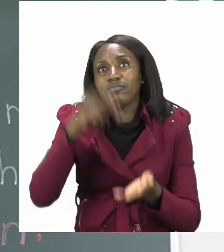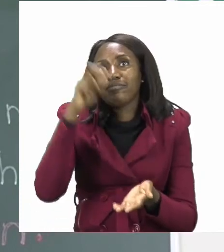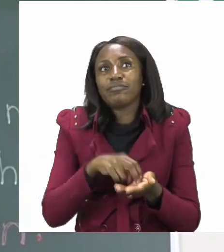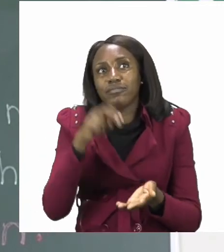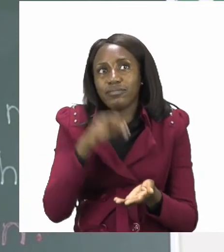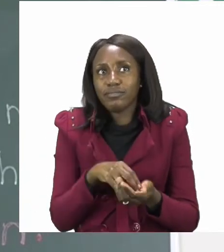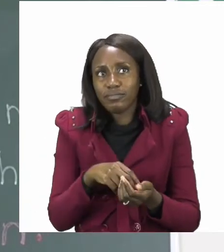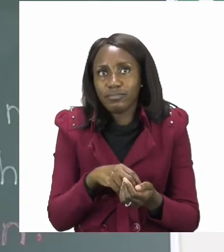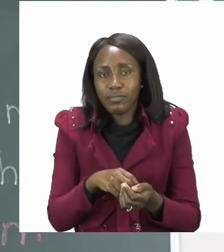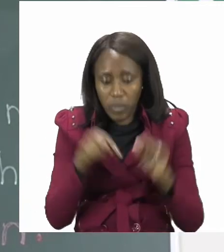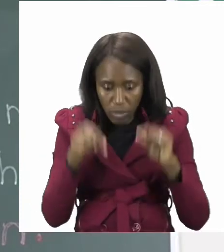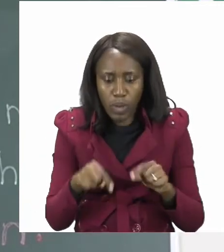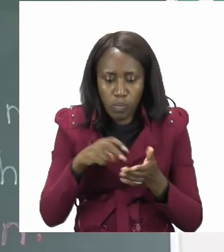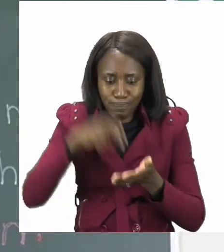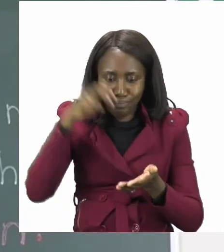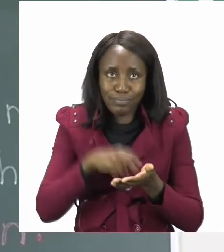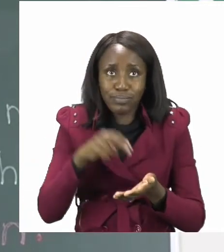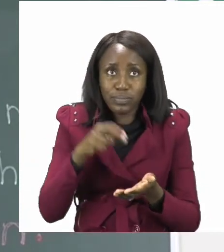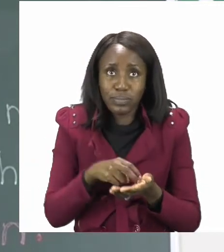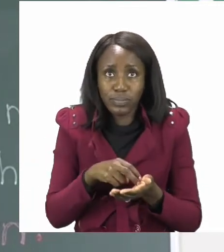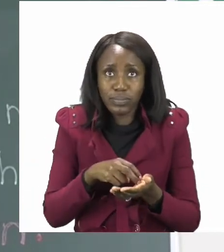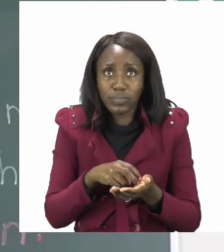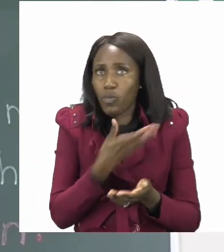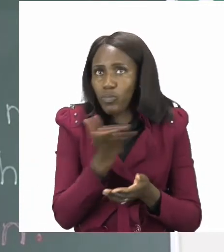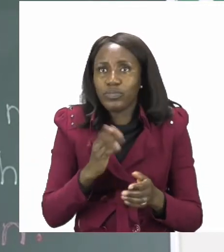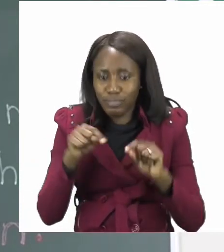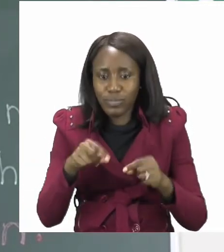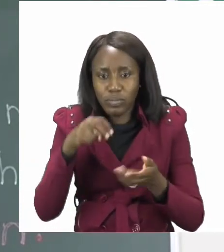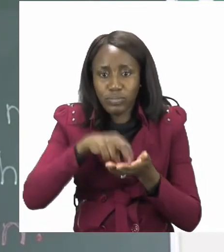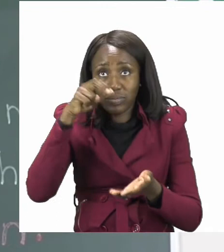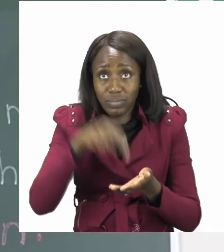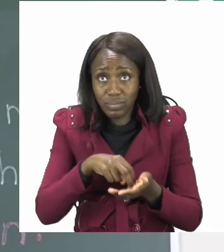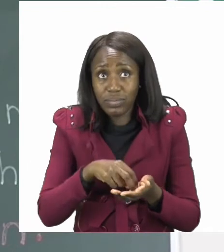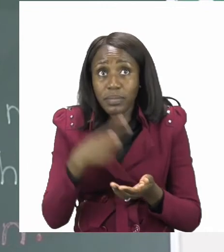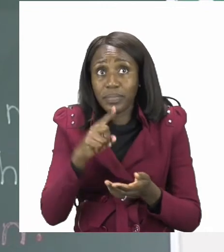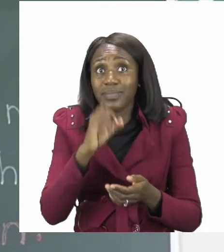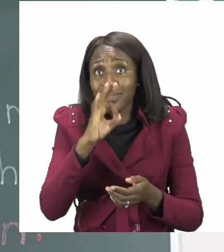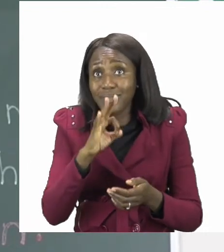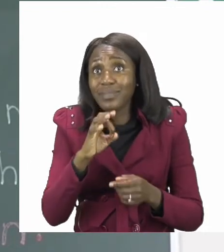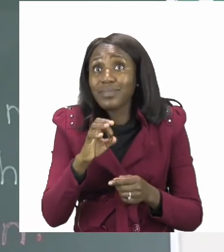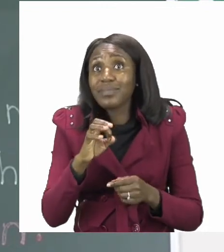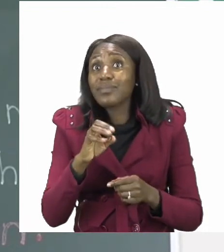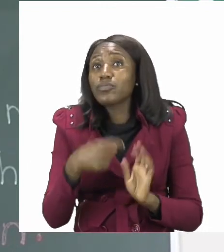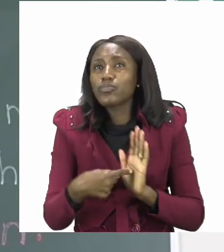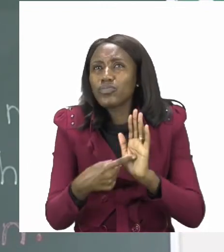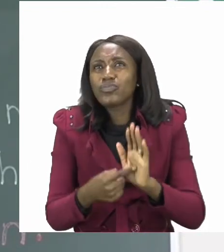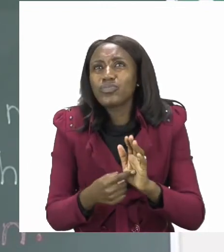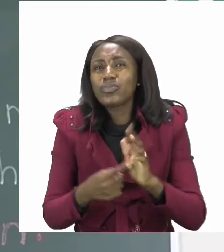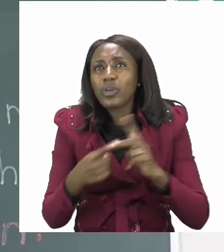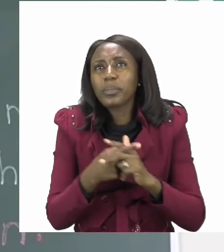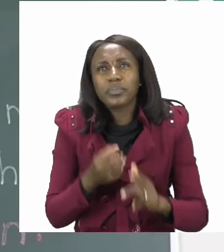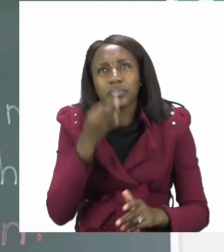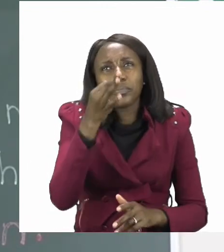Jump is the present tense, so everyone can jump right now. But if we want to show this action happening in